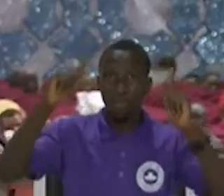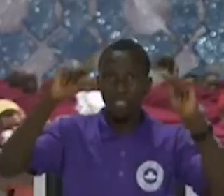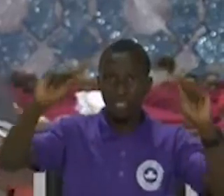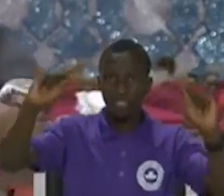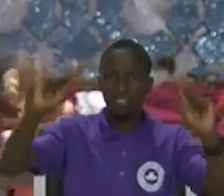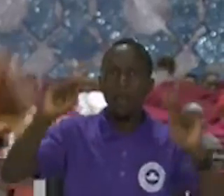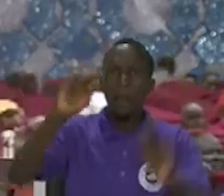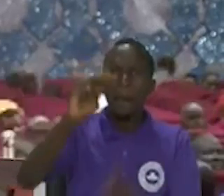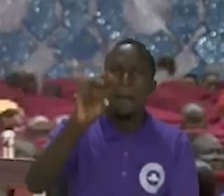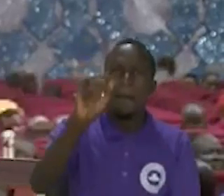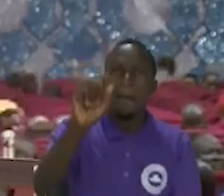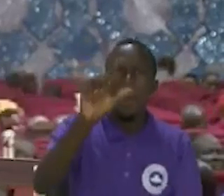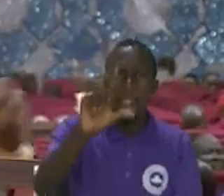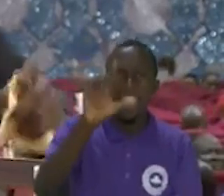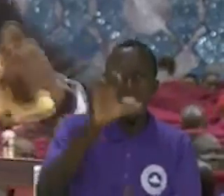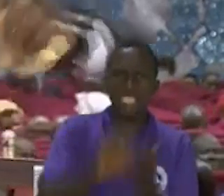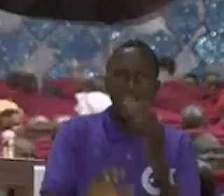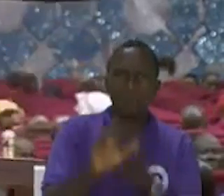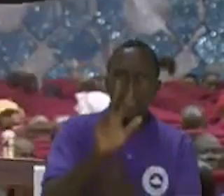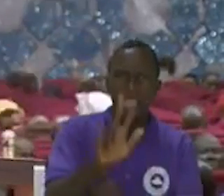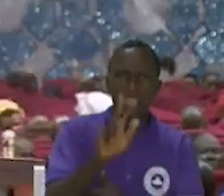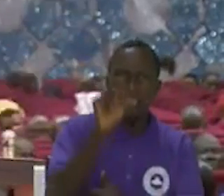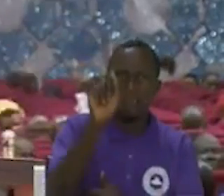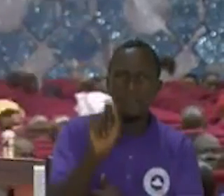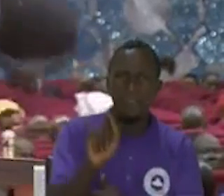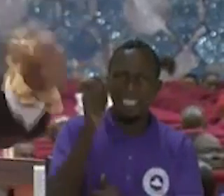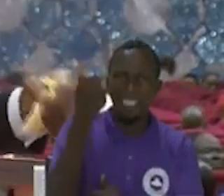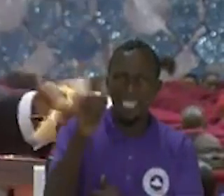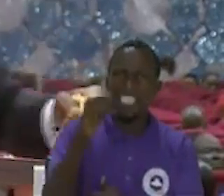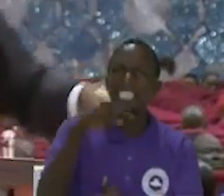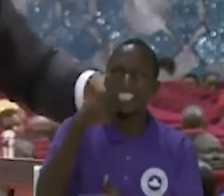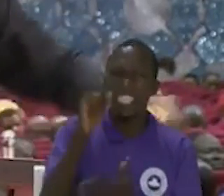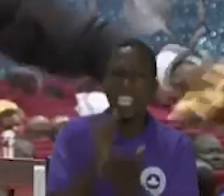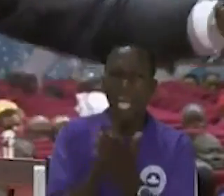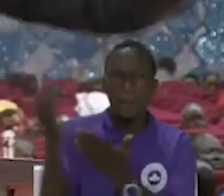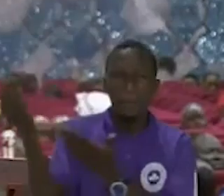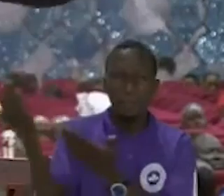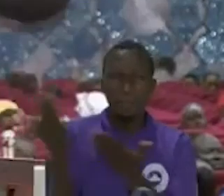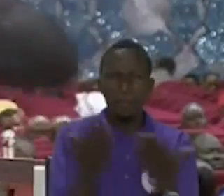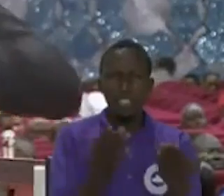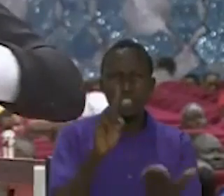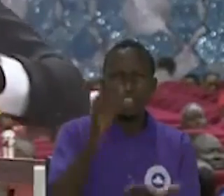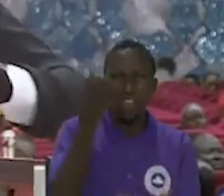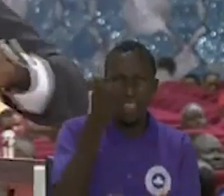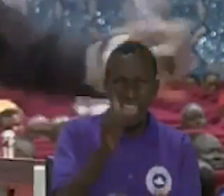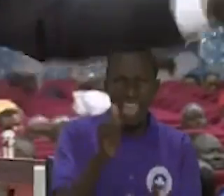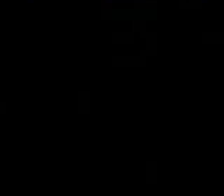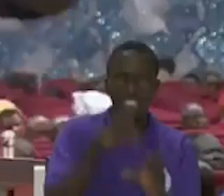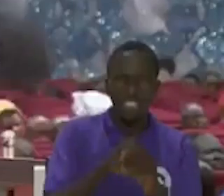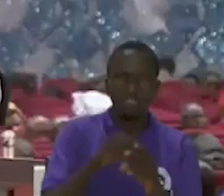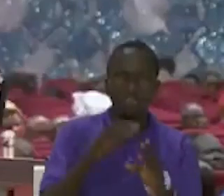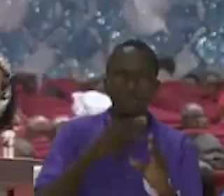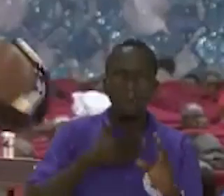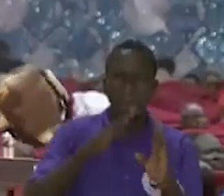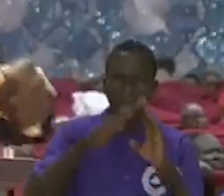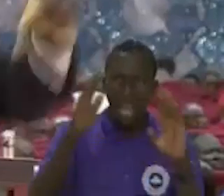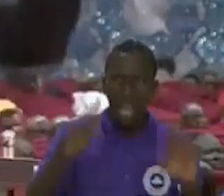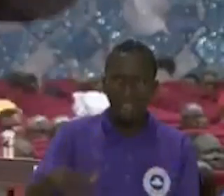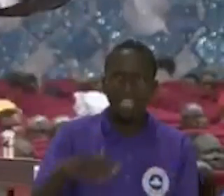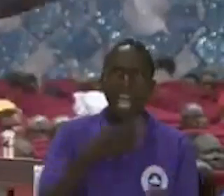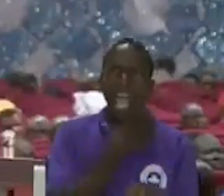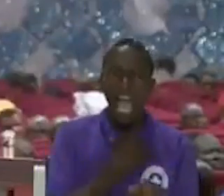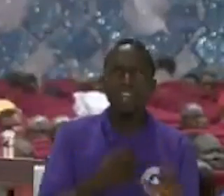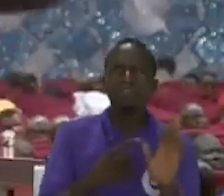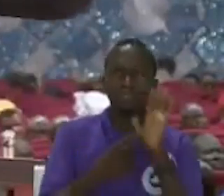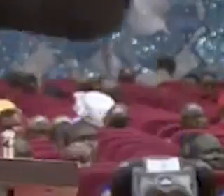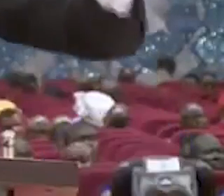3 verse 10. Malachi 3 verse 10 says, "Bring your tithe into the storehouse, that there may be meat in my house, and prove me this day, and see